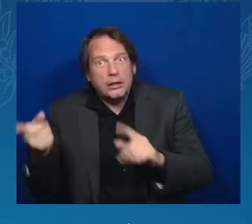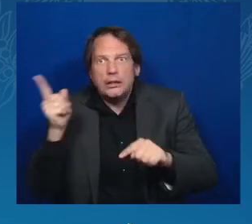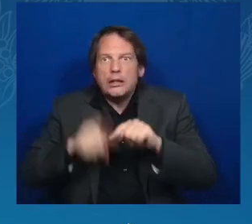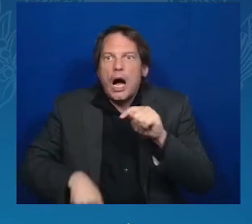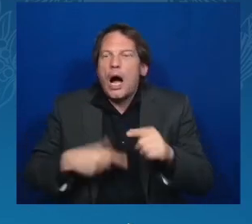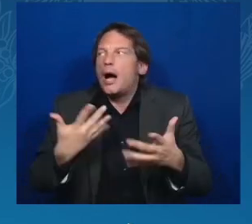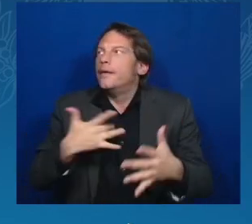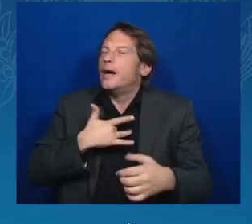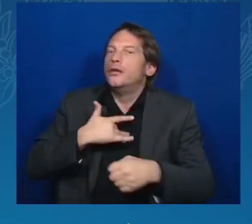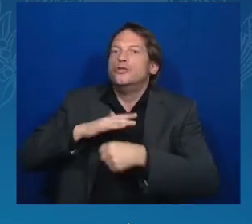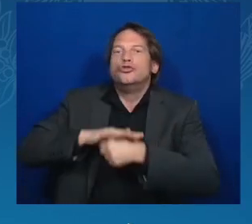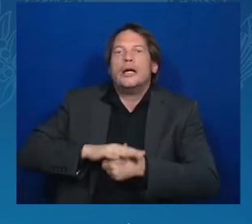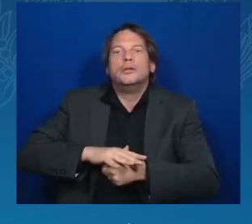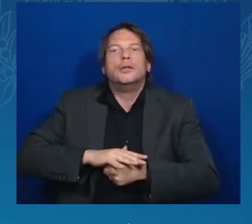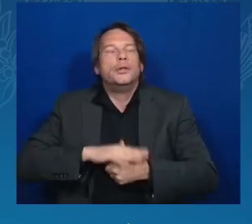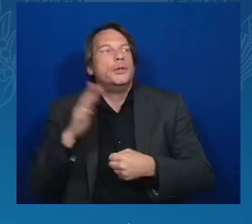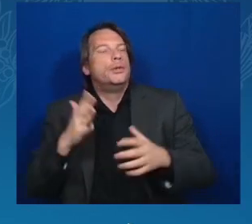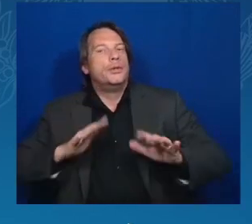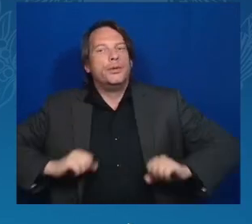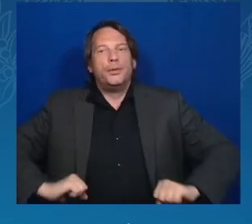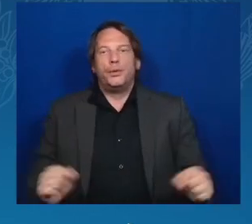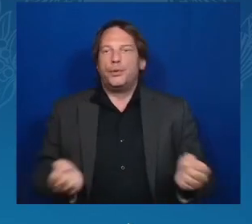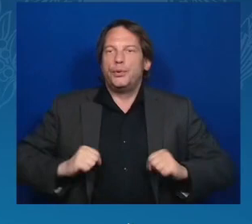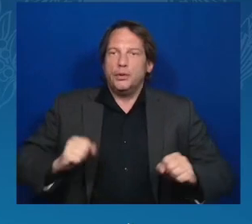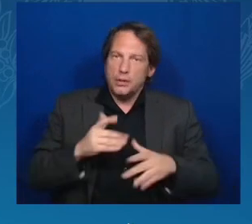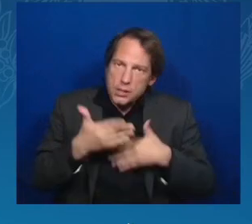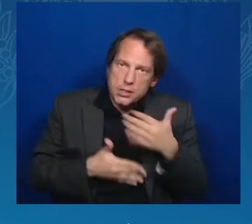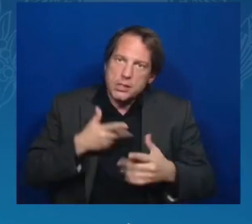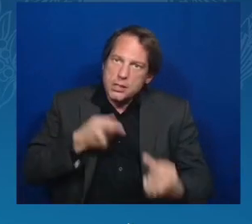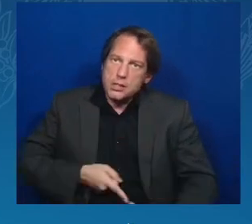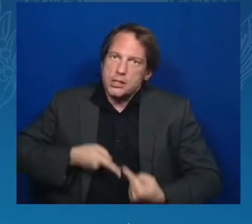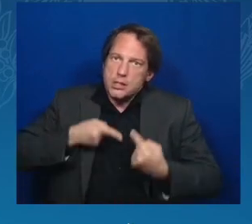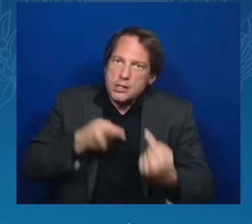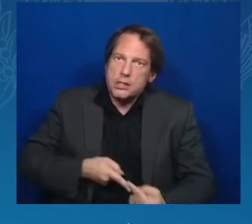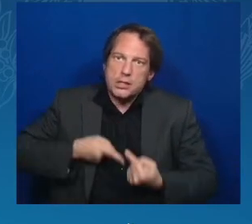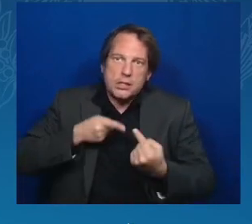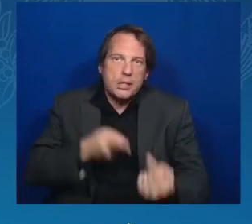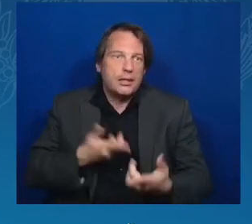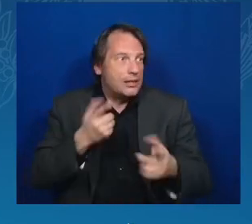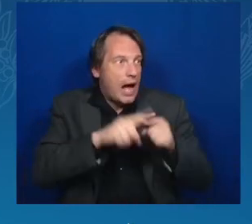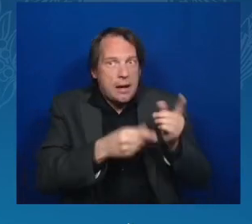family. And so the work that President Biden and I have been doing